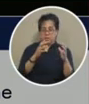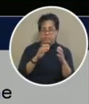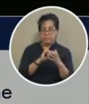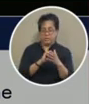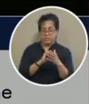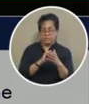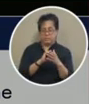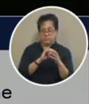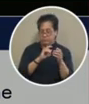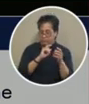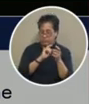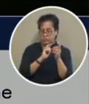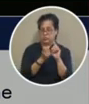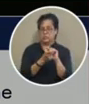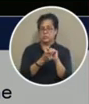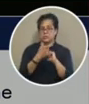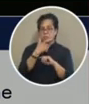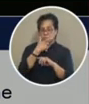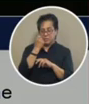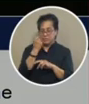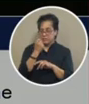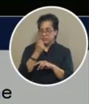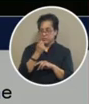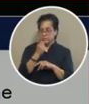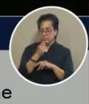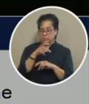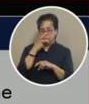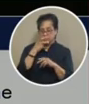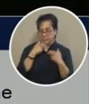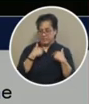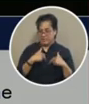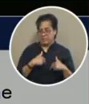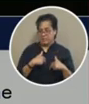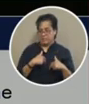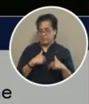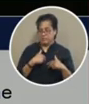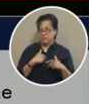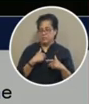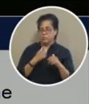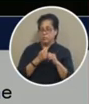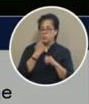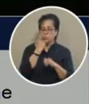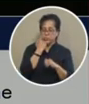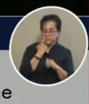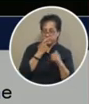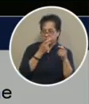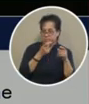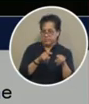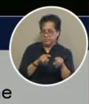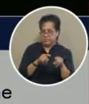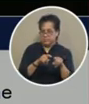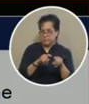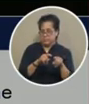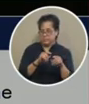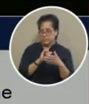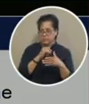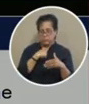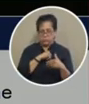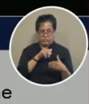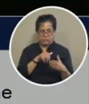made immediately as a result of a lot of the public health impacts that we were faced